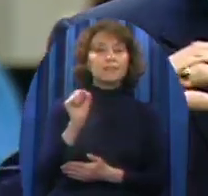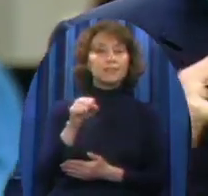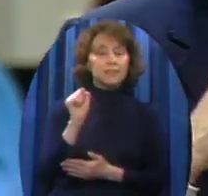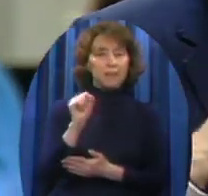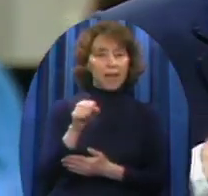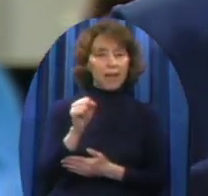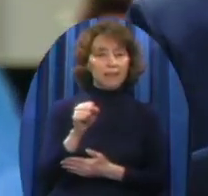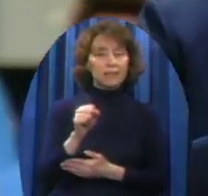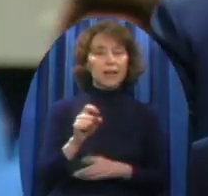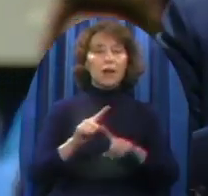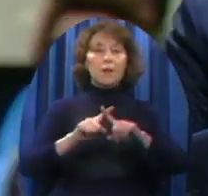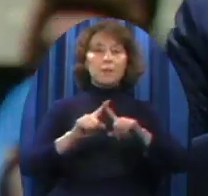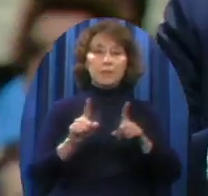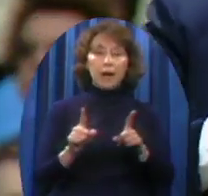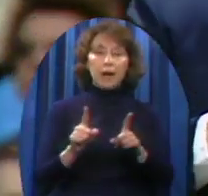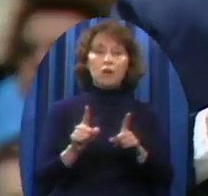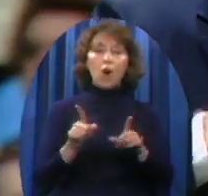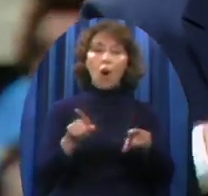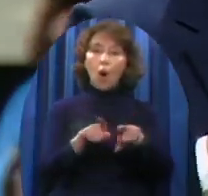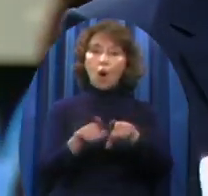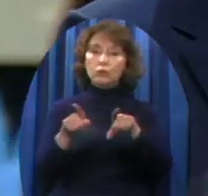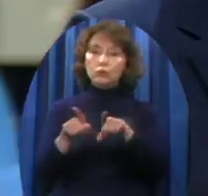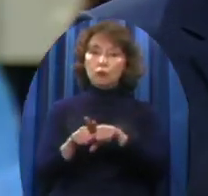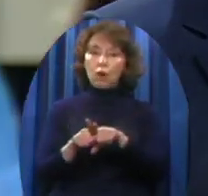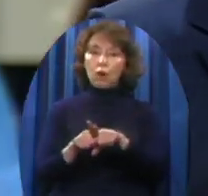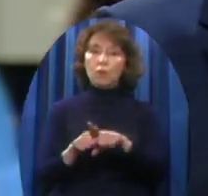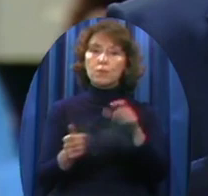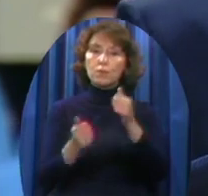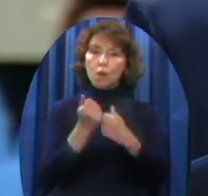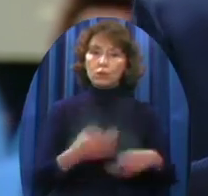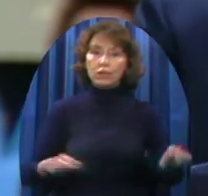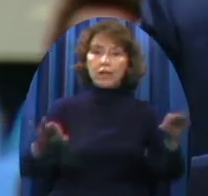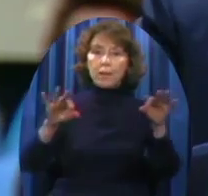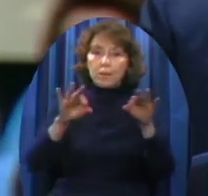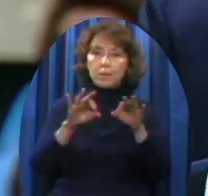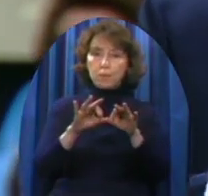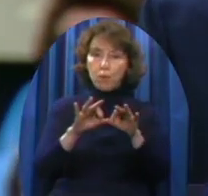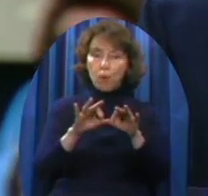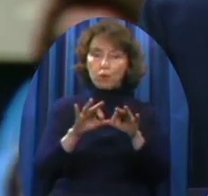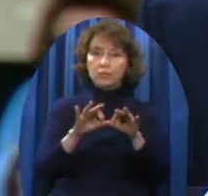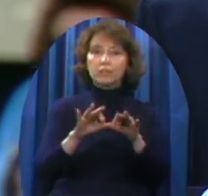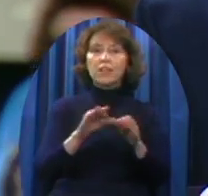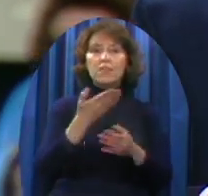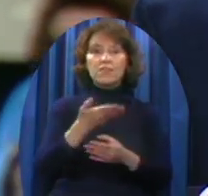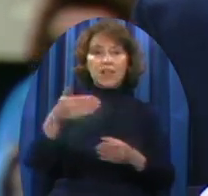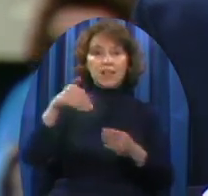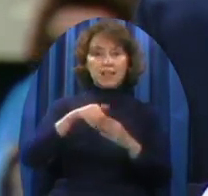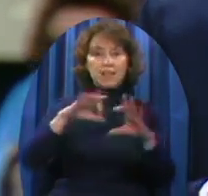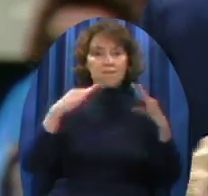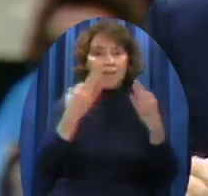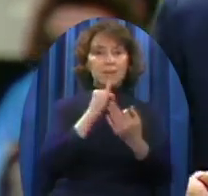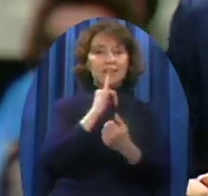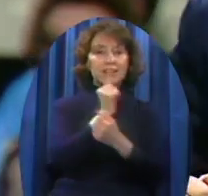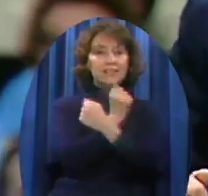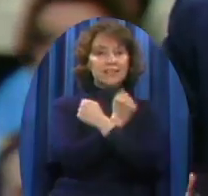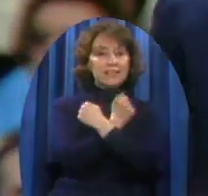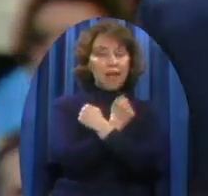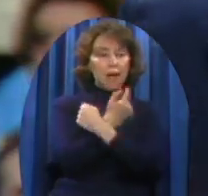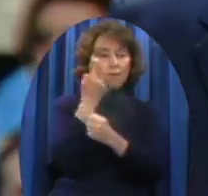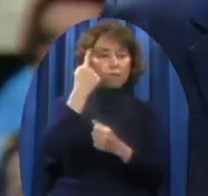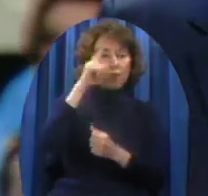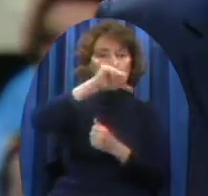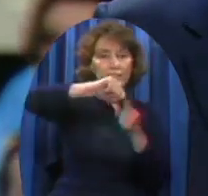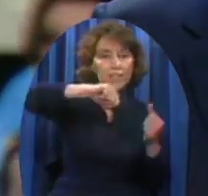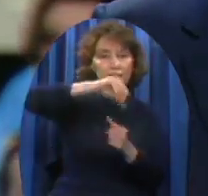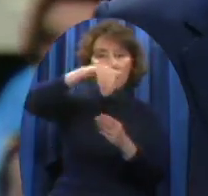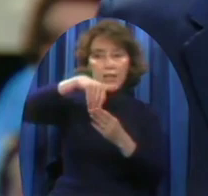all, the real priority in any family under God is love for each other in that family. Dr. Naramore, the great